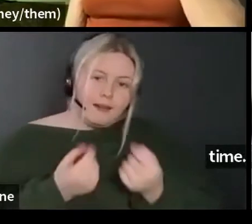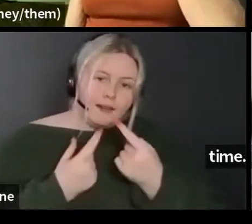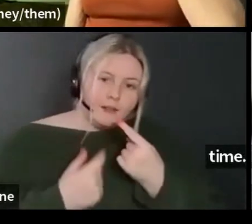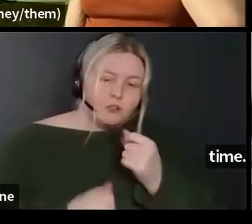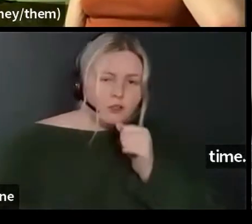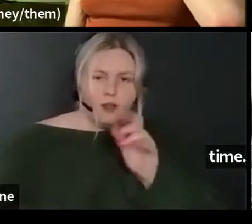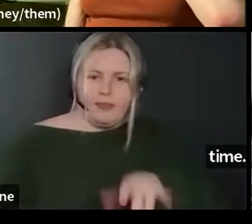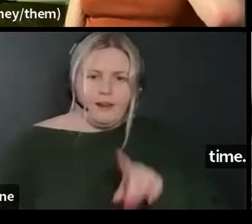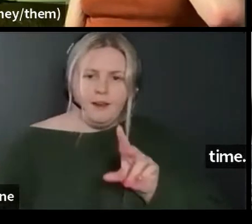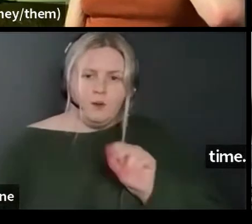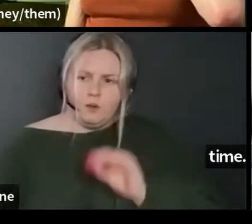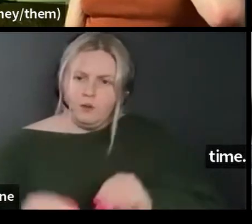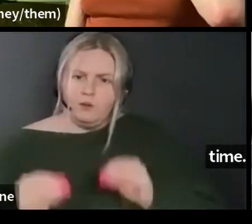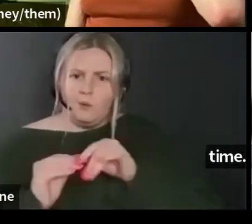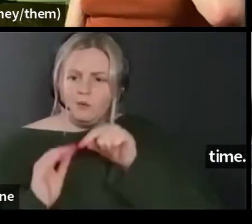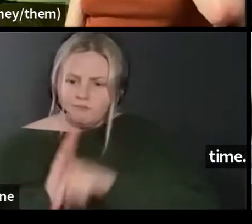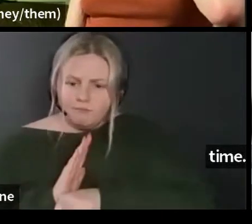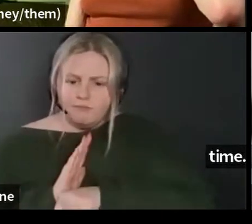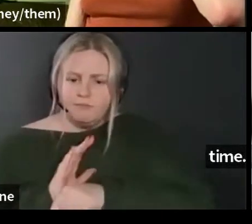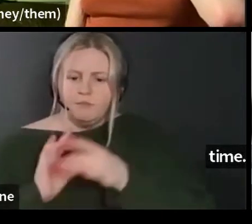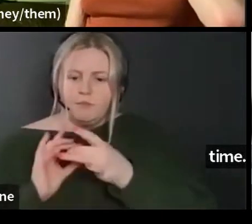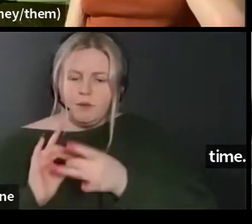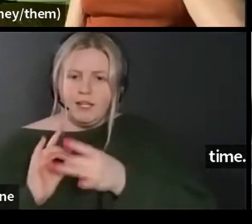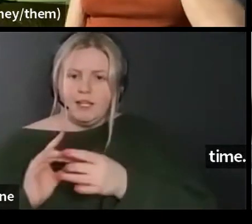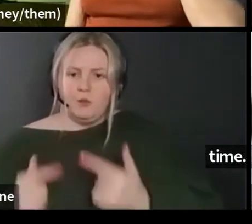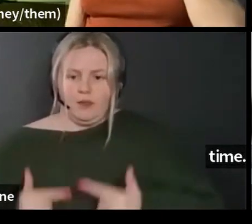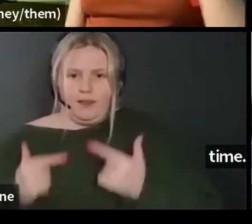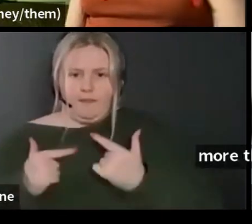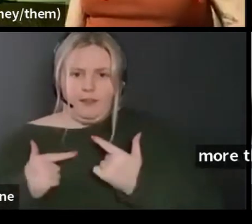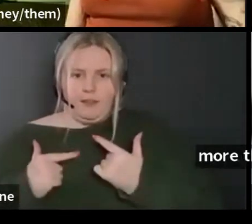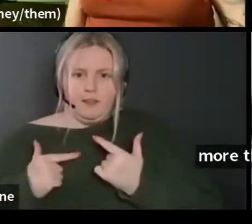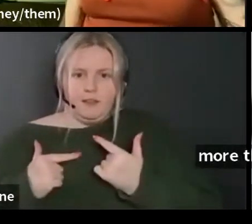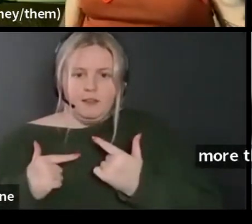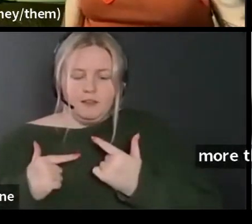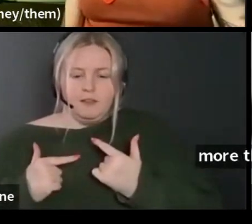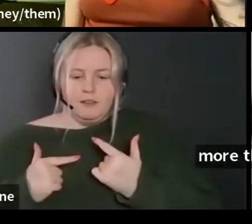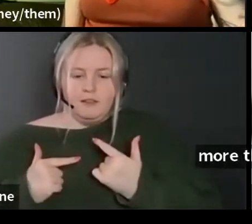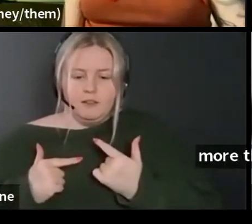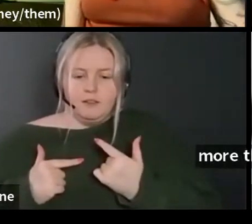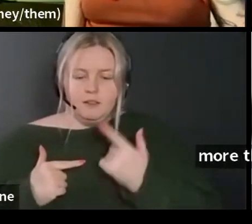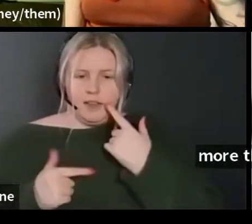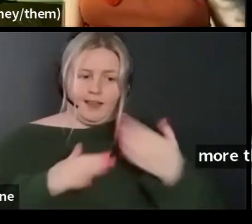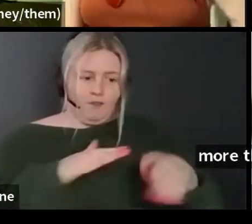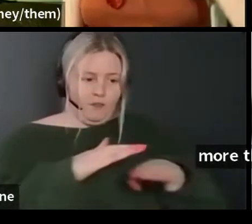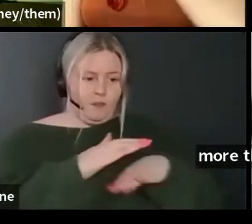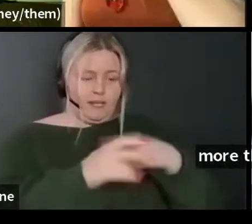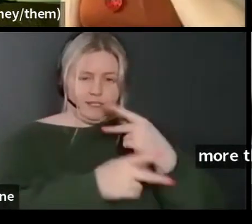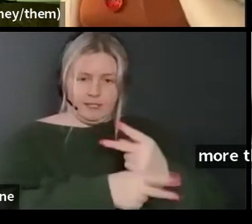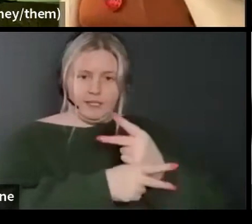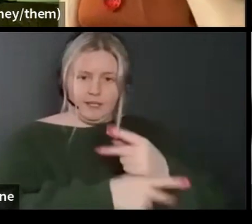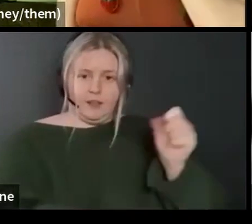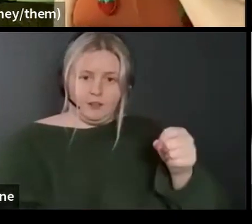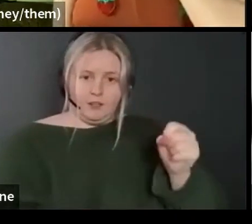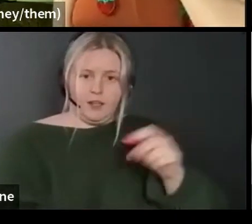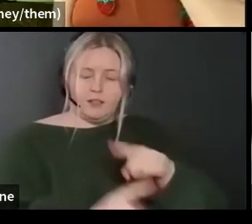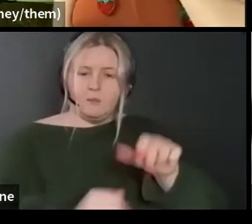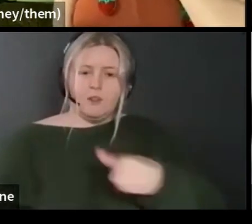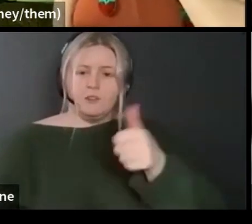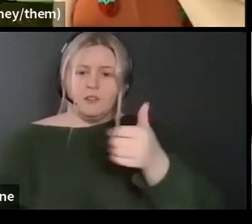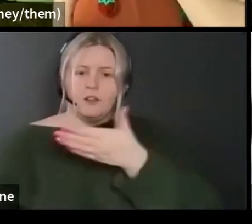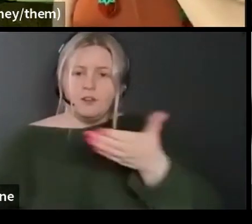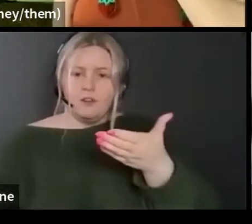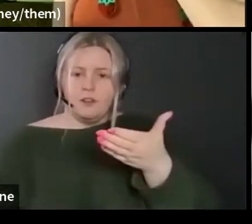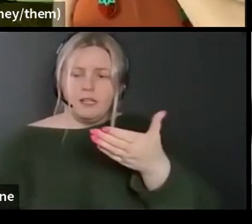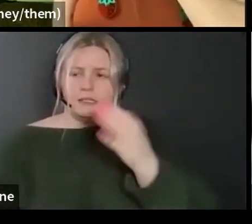very little focus beyond sort of what I just spoke about, the, you know, the basic care necessities, and, you know, other things are thought of as